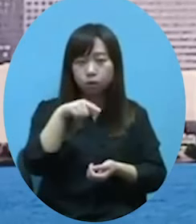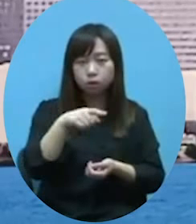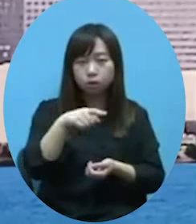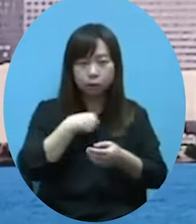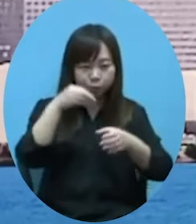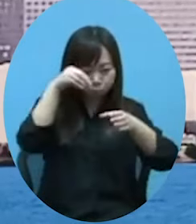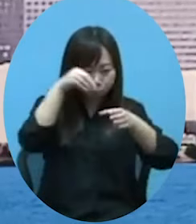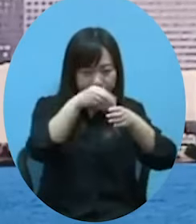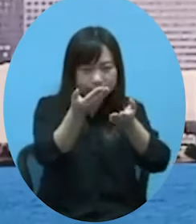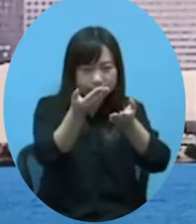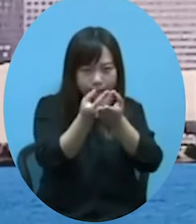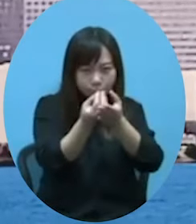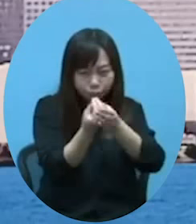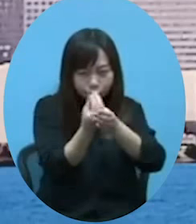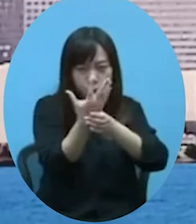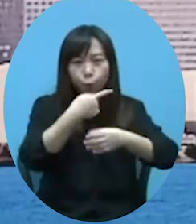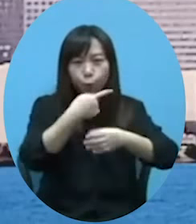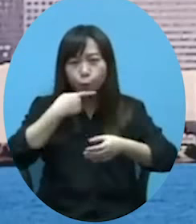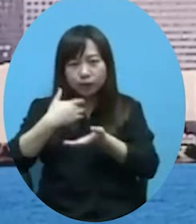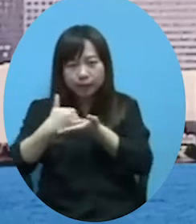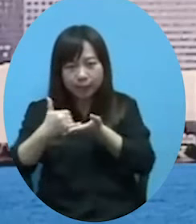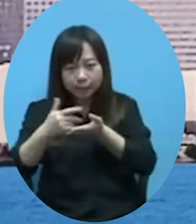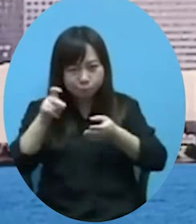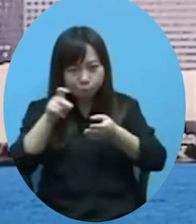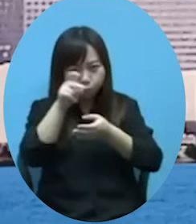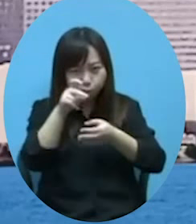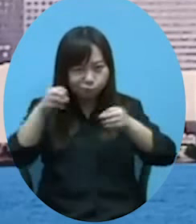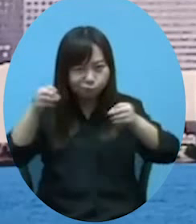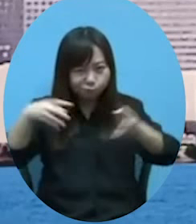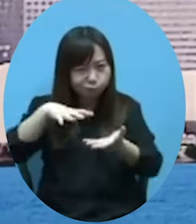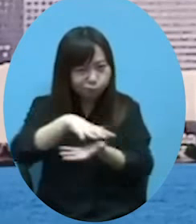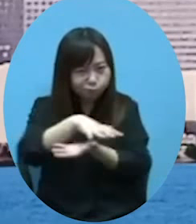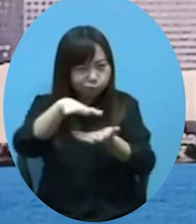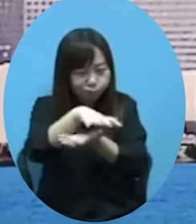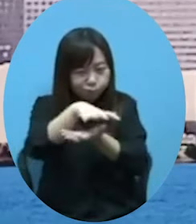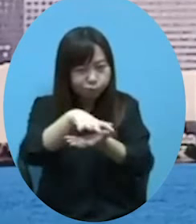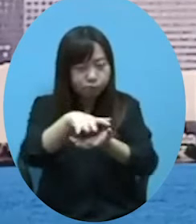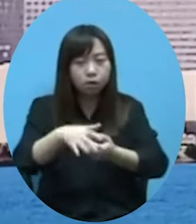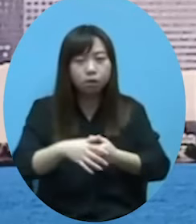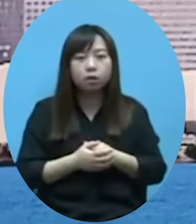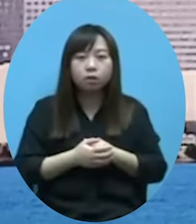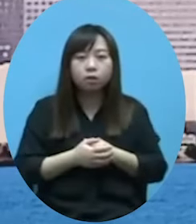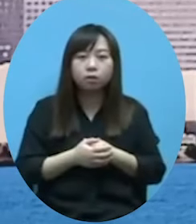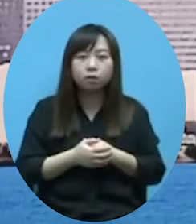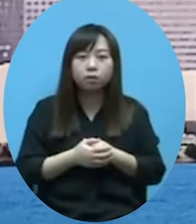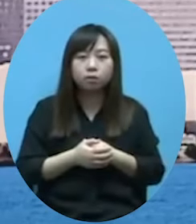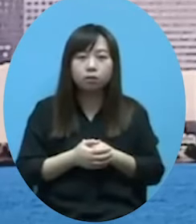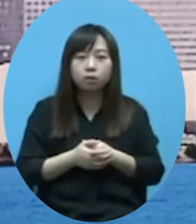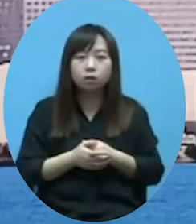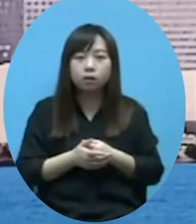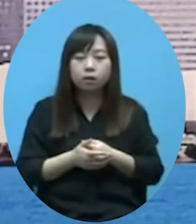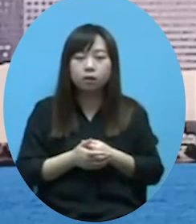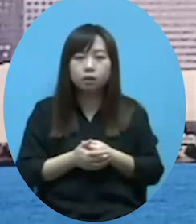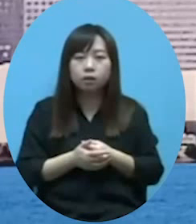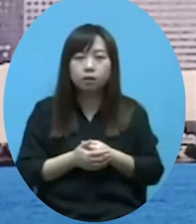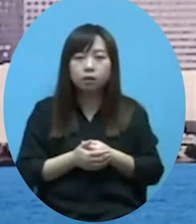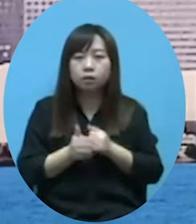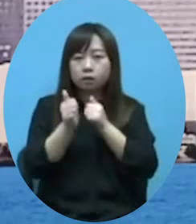and also whether the humanit is likely according to expertsit's likely the human